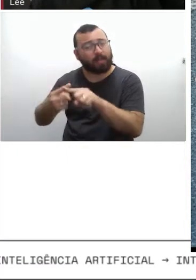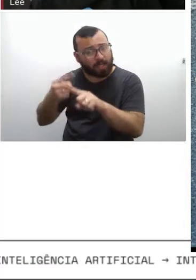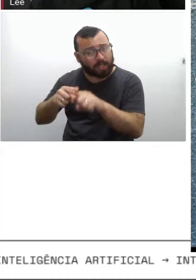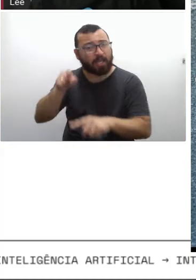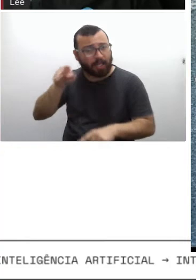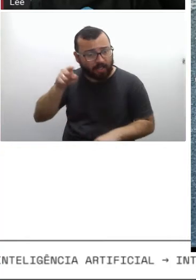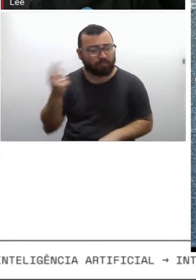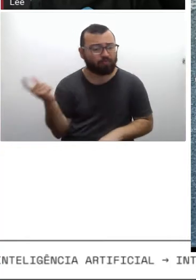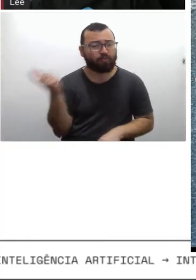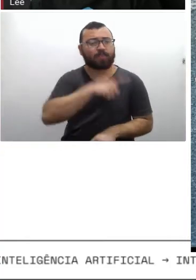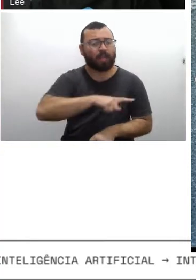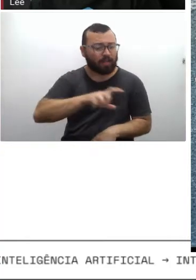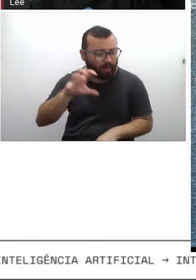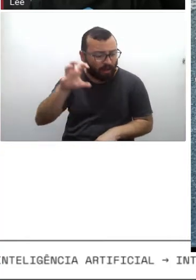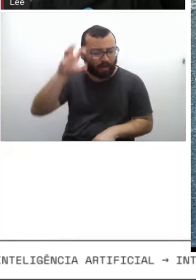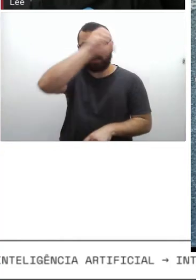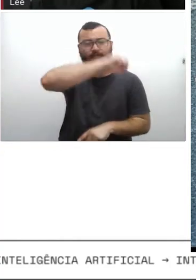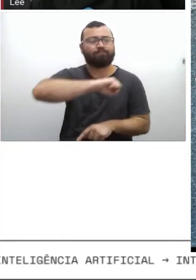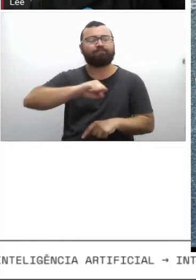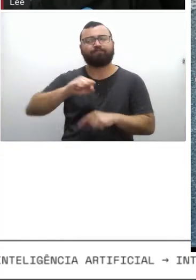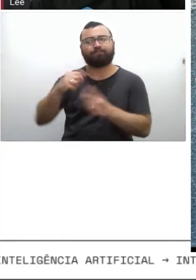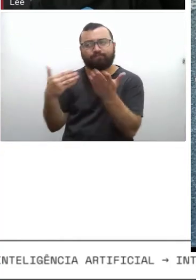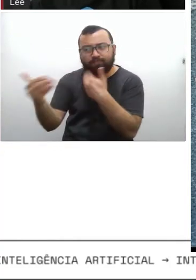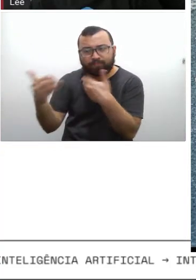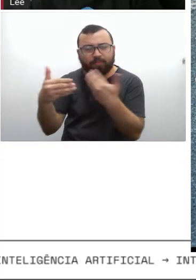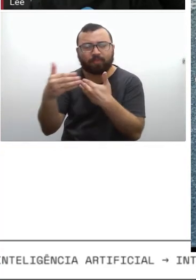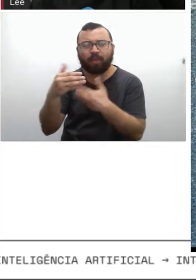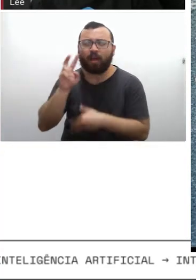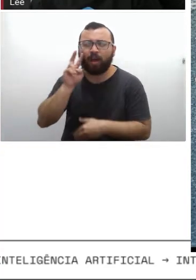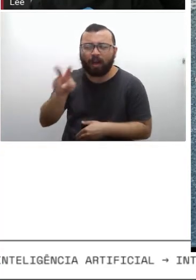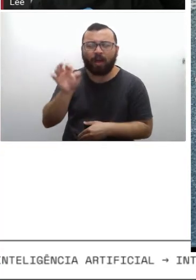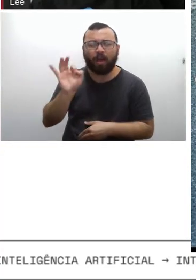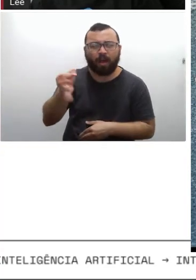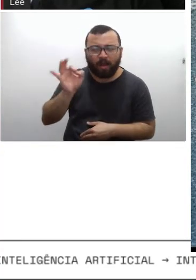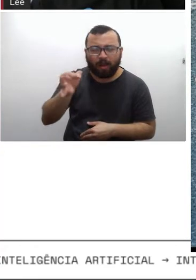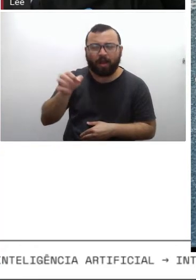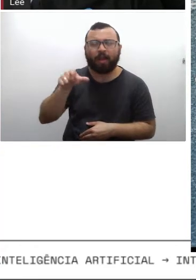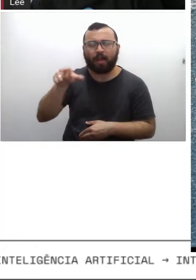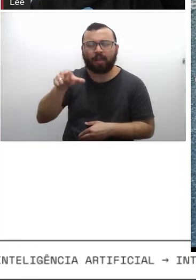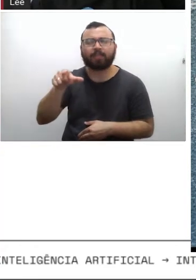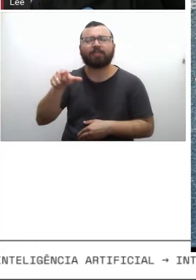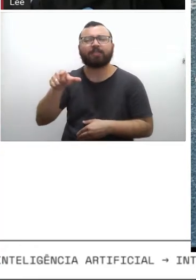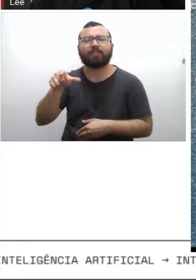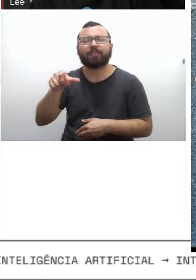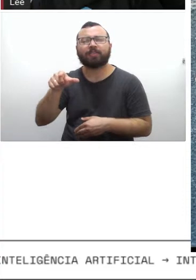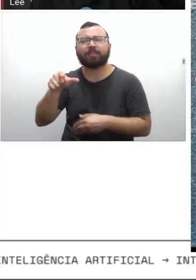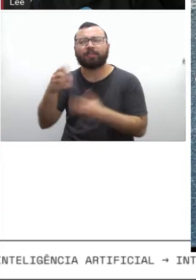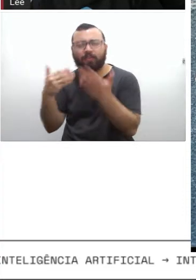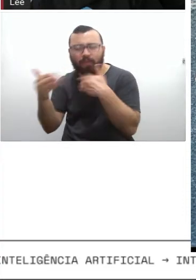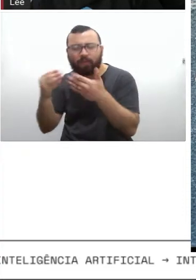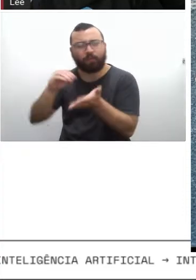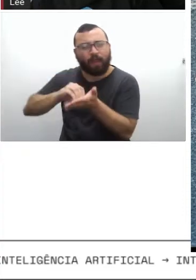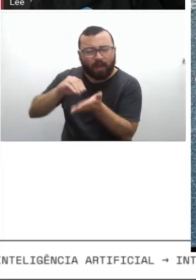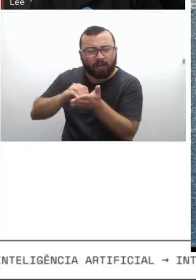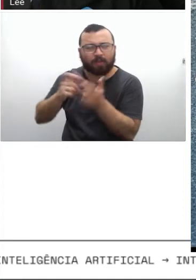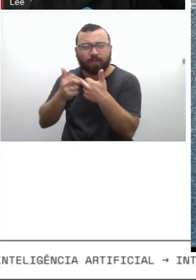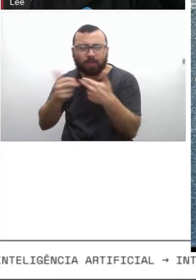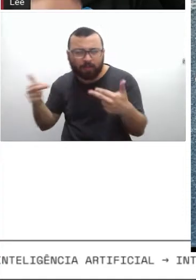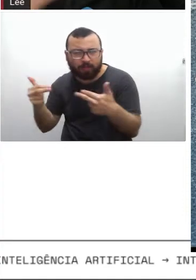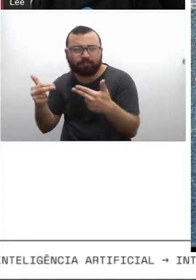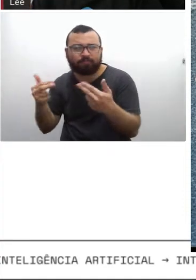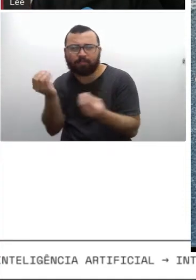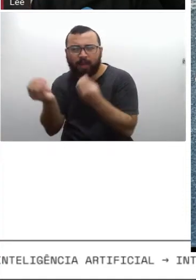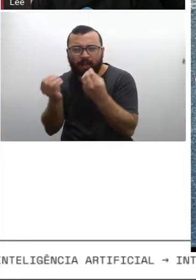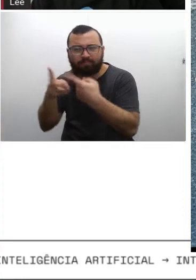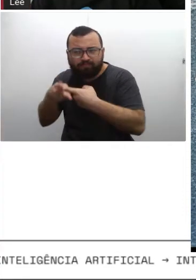you can learn from the conversations and you can see like what types of conversations am I missing in order